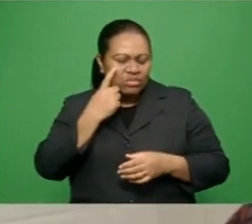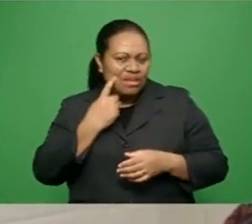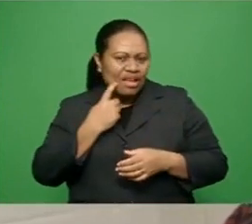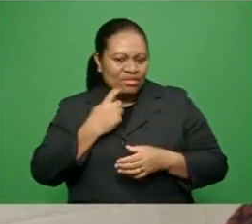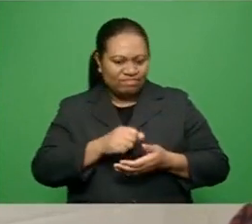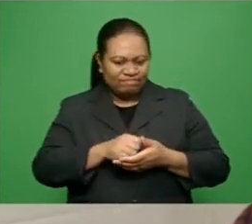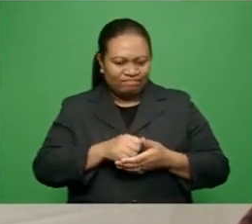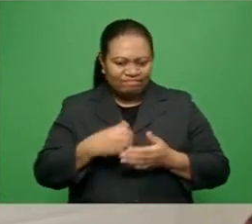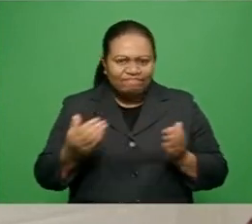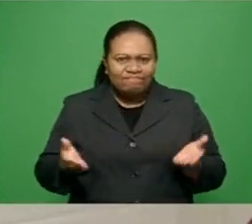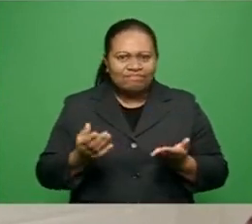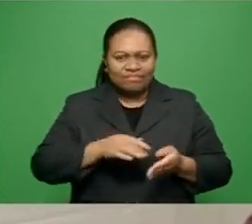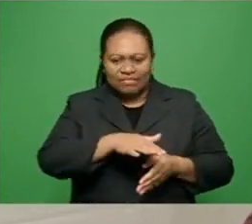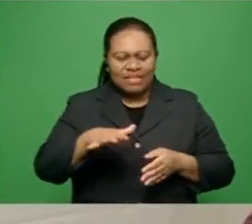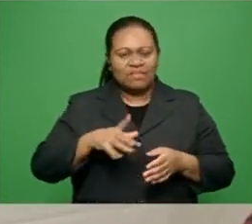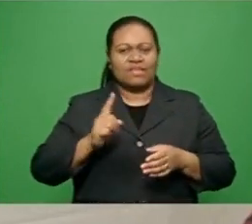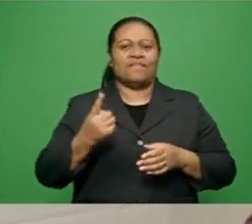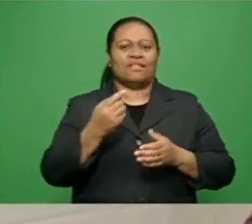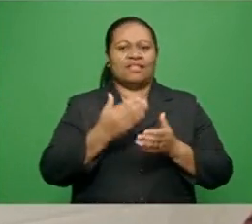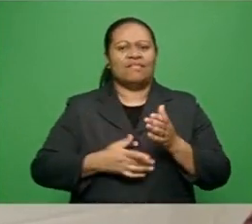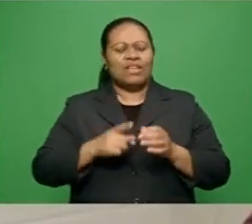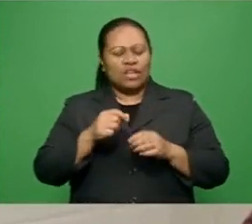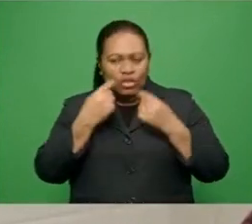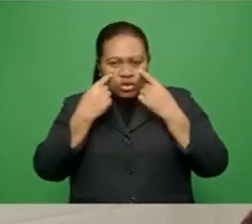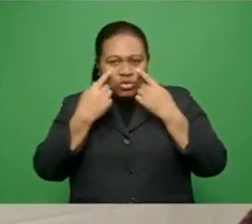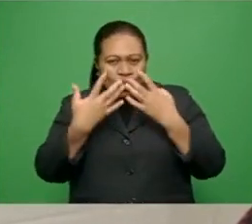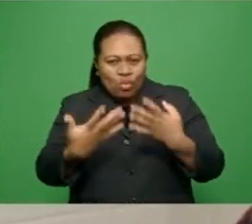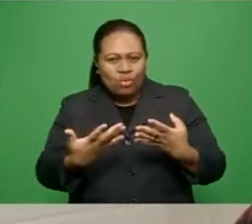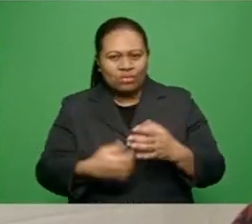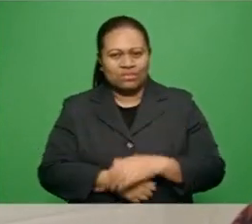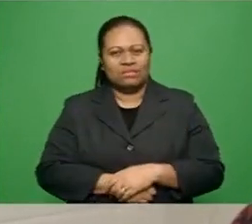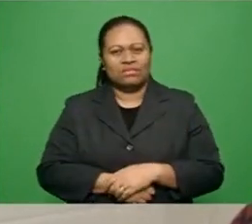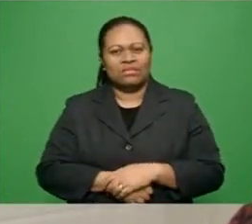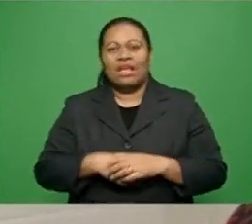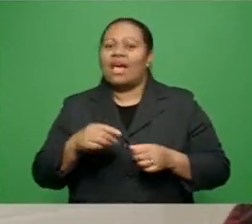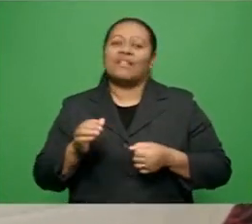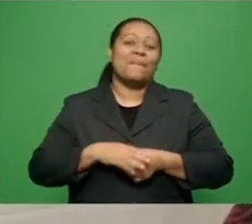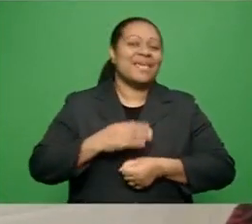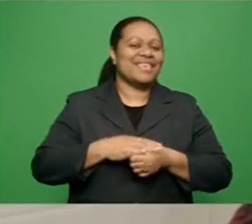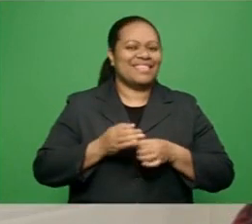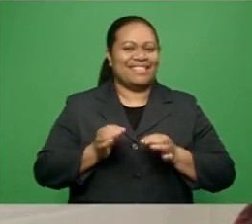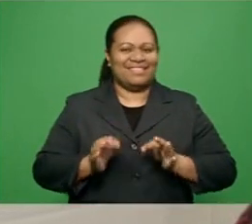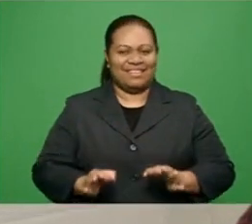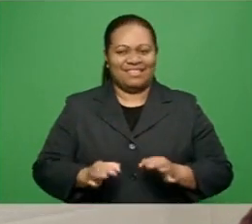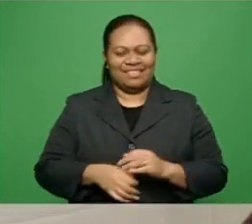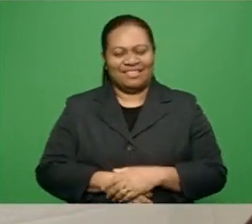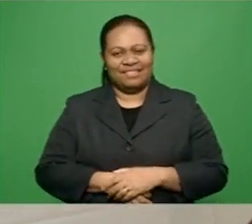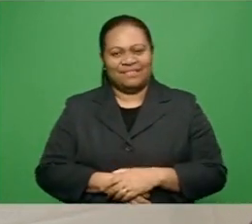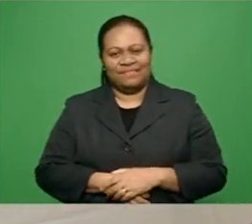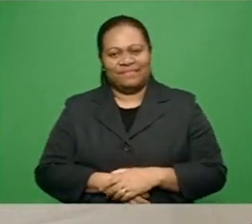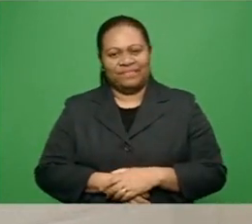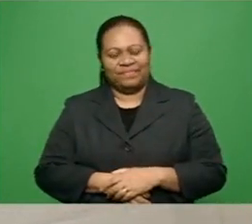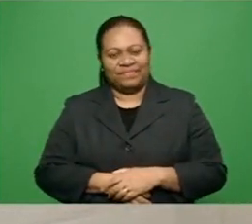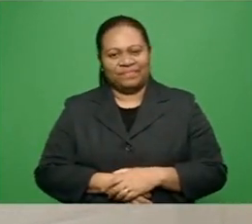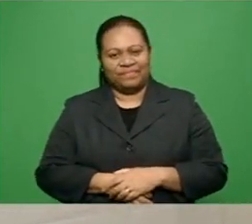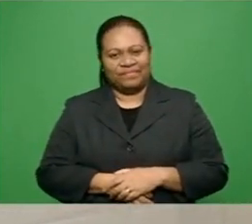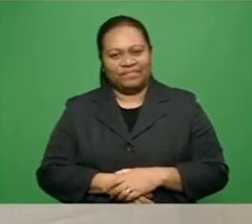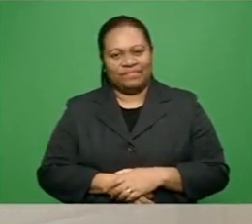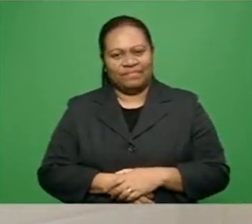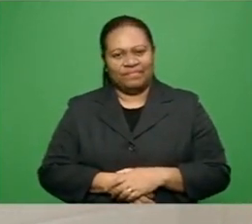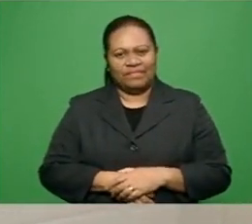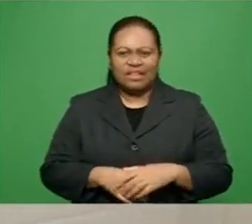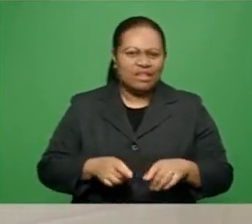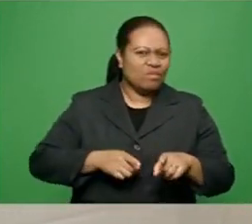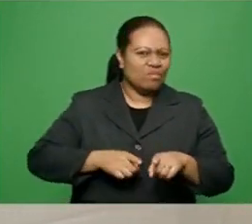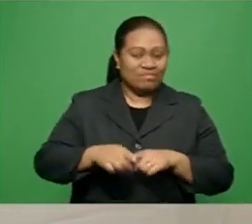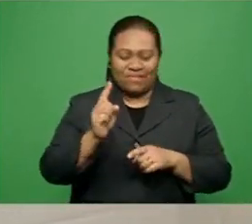half. It was a big learning curve from us, especially in our decision making. They really pressured us, and we turned a lot of